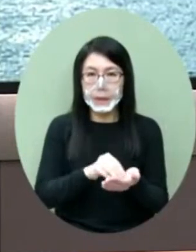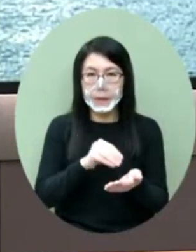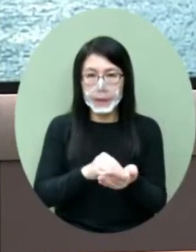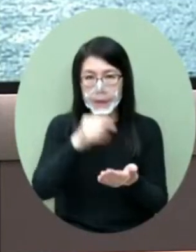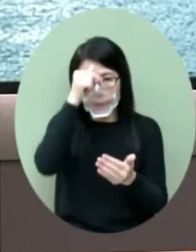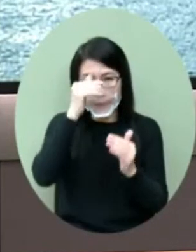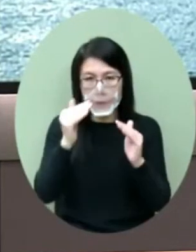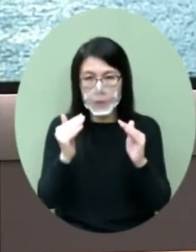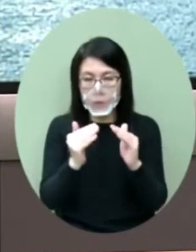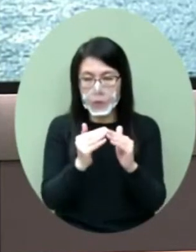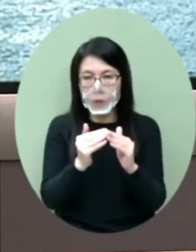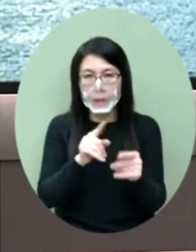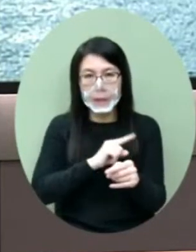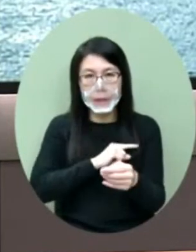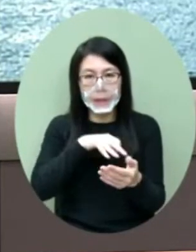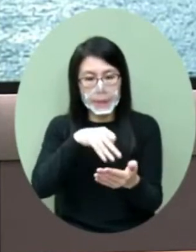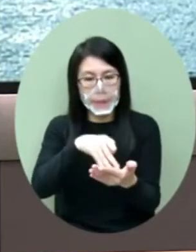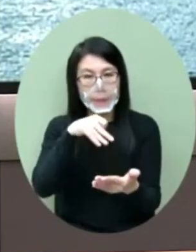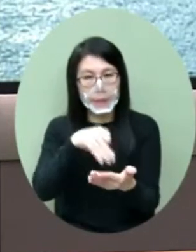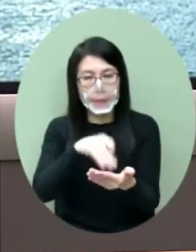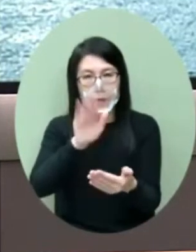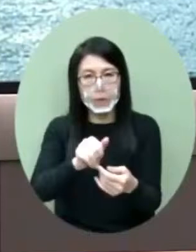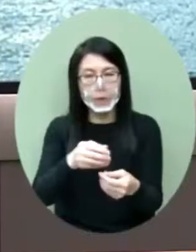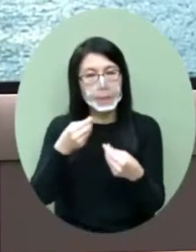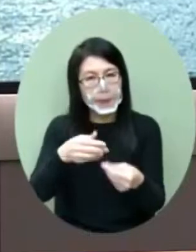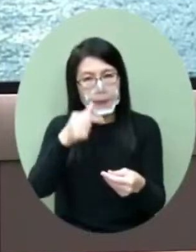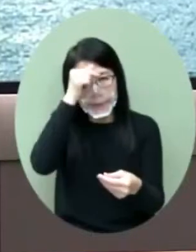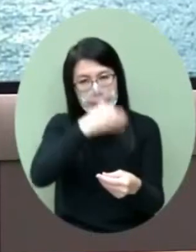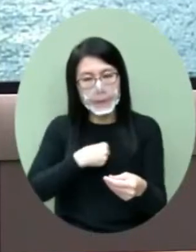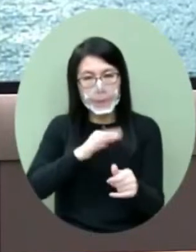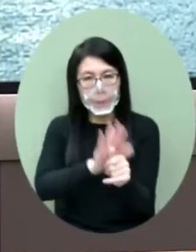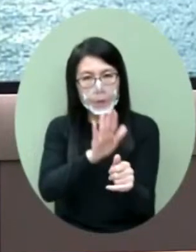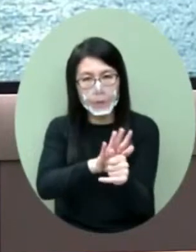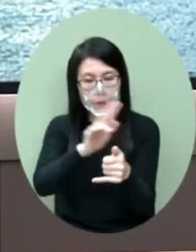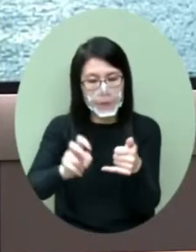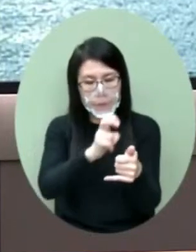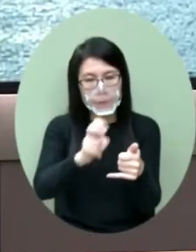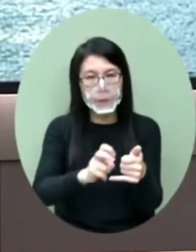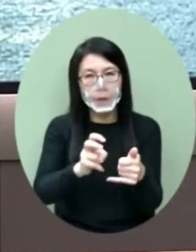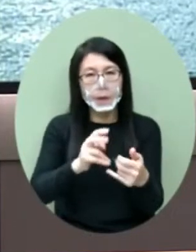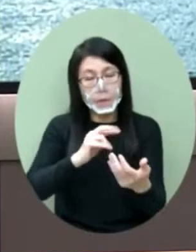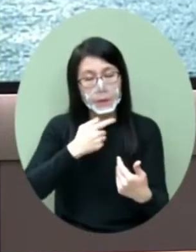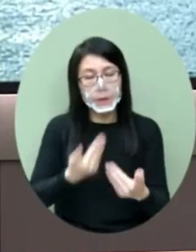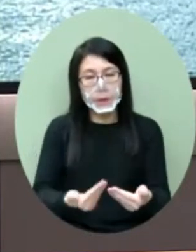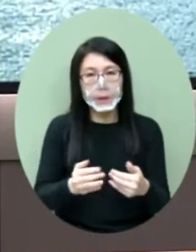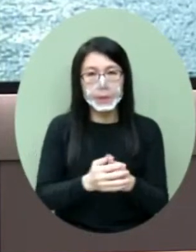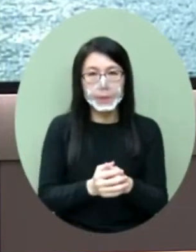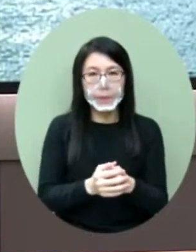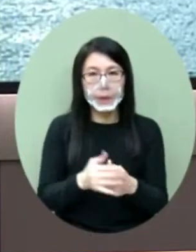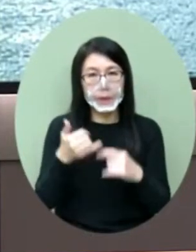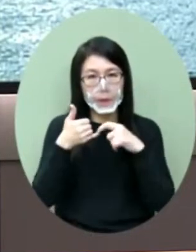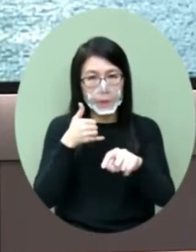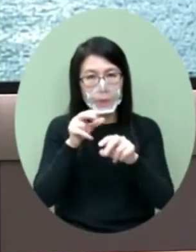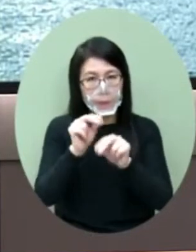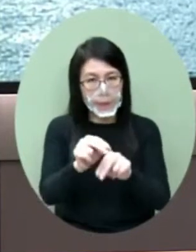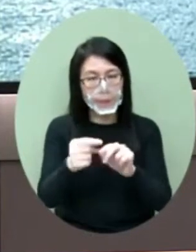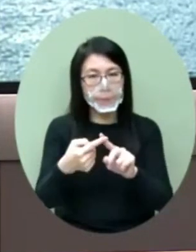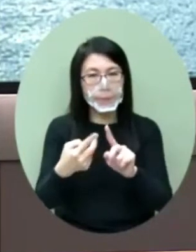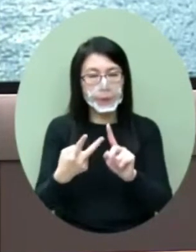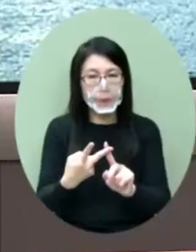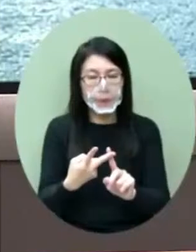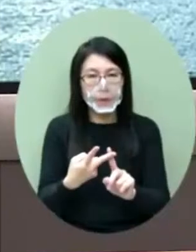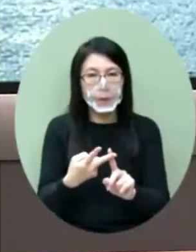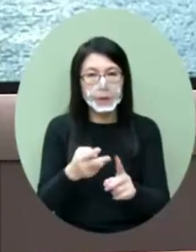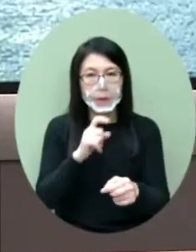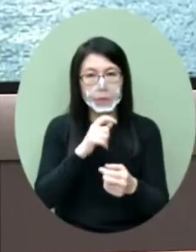people feel unwell, they can make use of the designated clinics by making an appointment to see a doctor. Apart